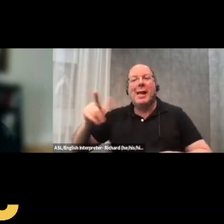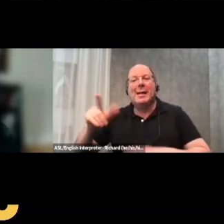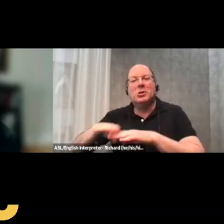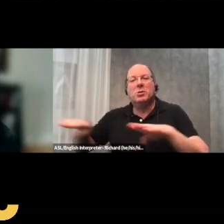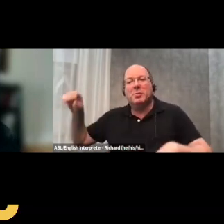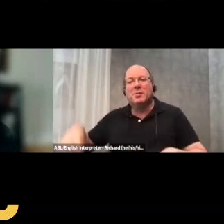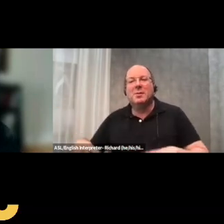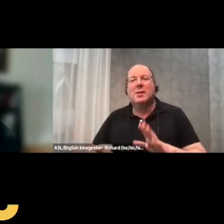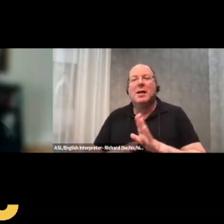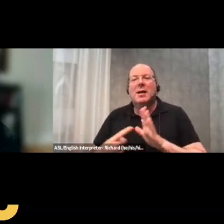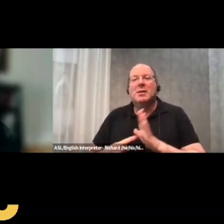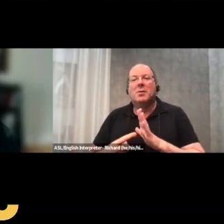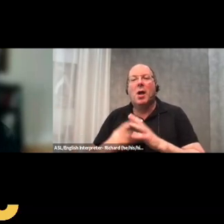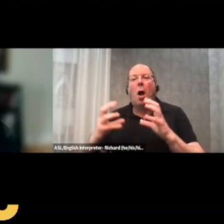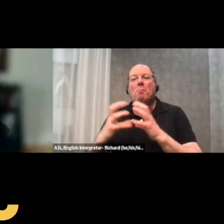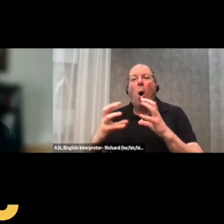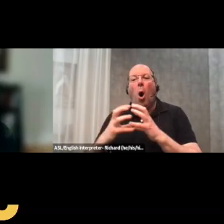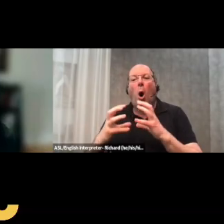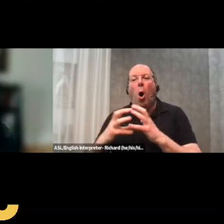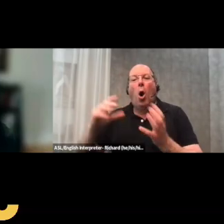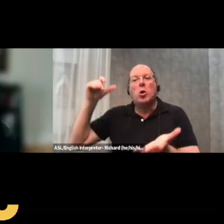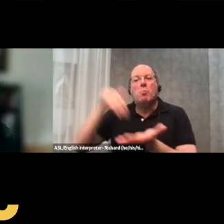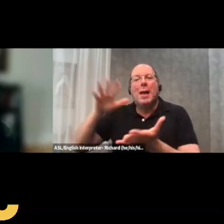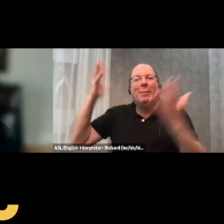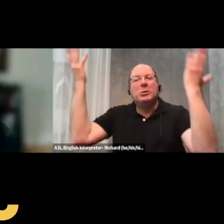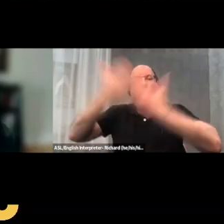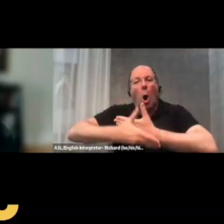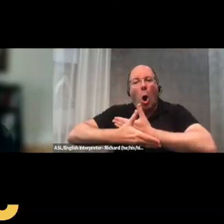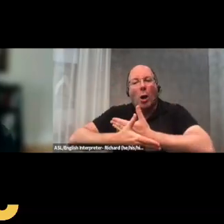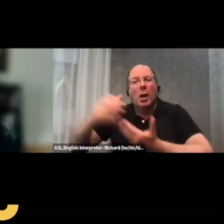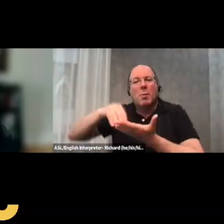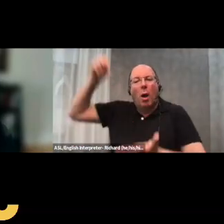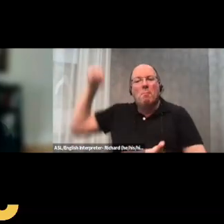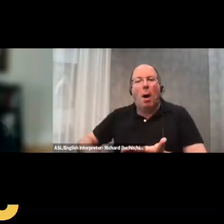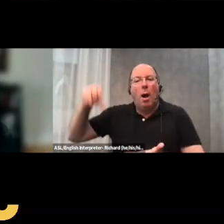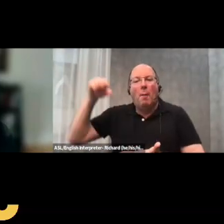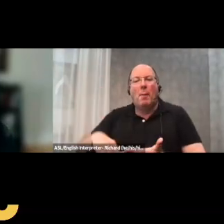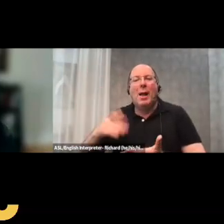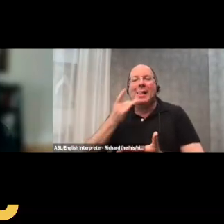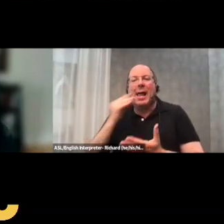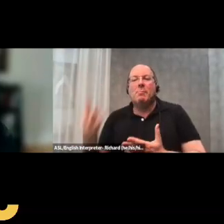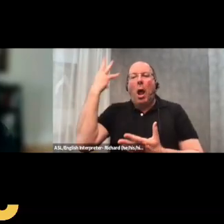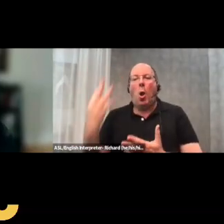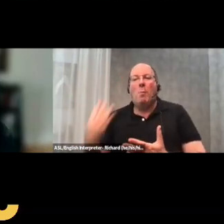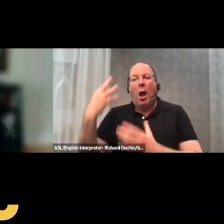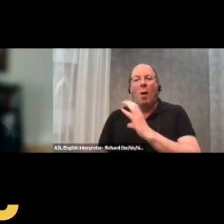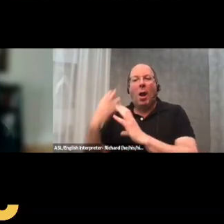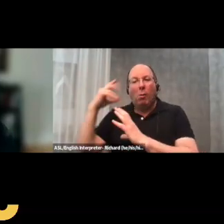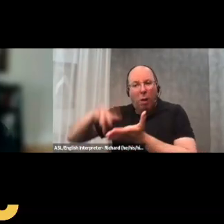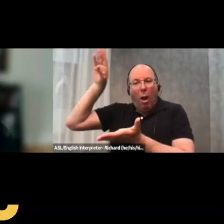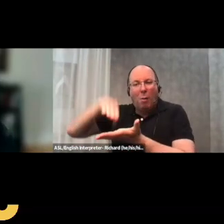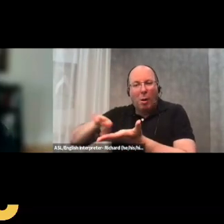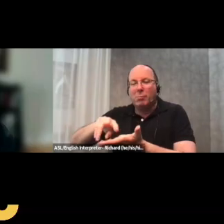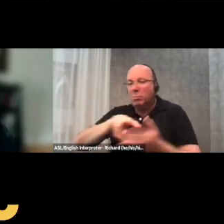heard of using a bouncy ball that lights up if you're doing something in the dark. There's a lot of different ways that we can have safe